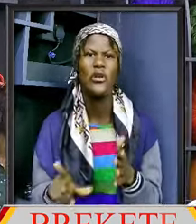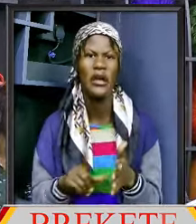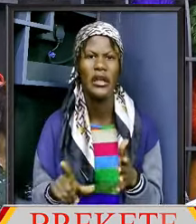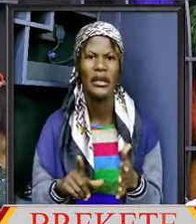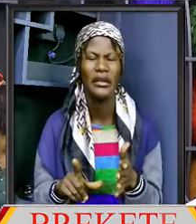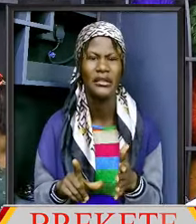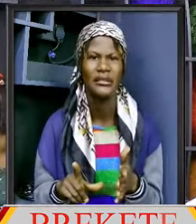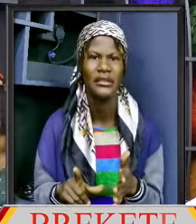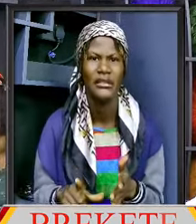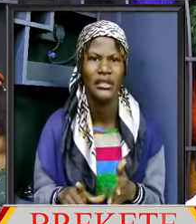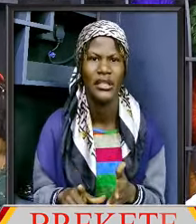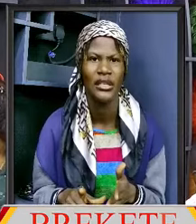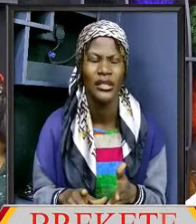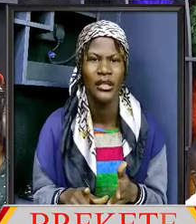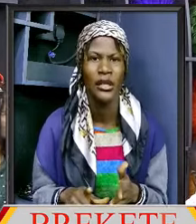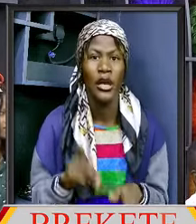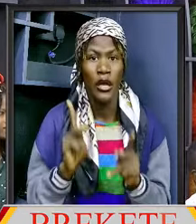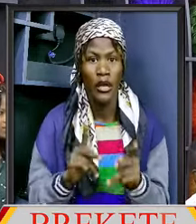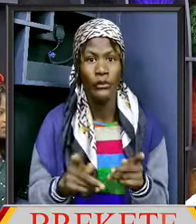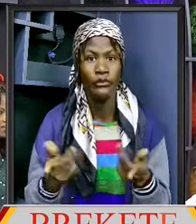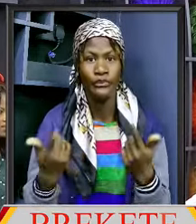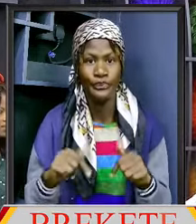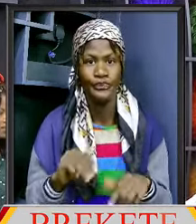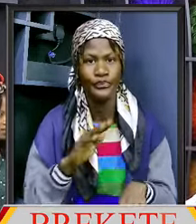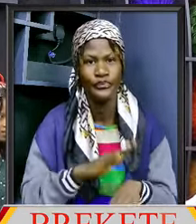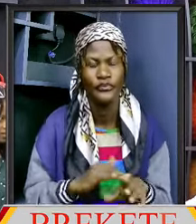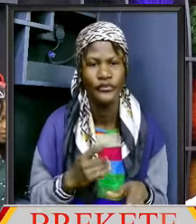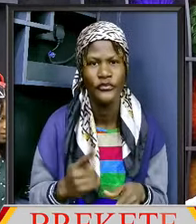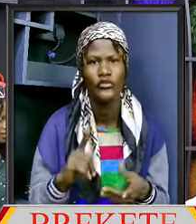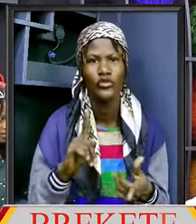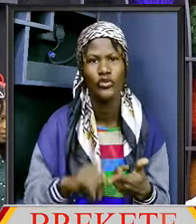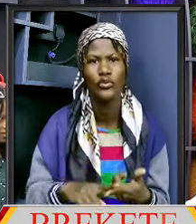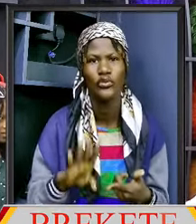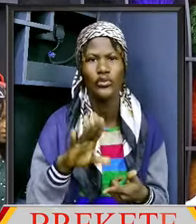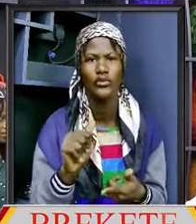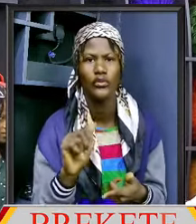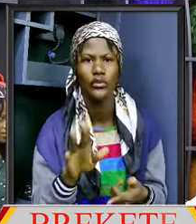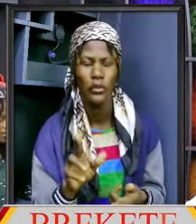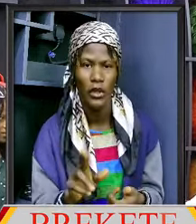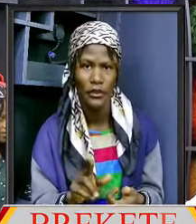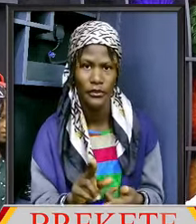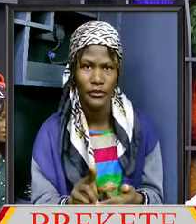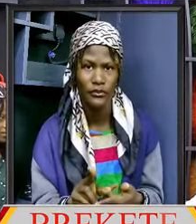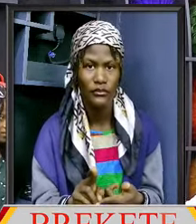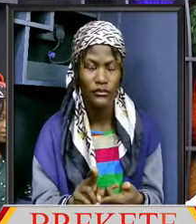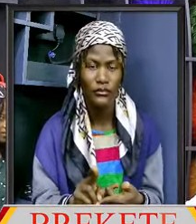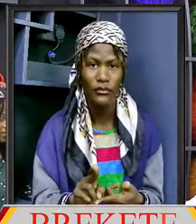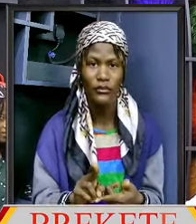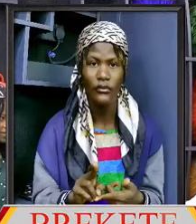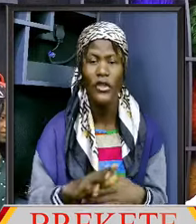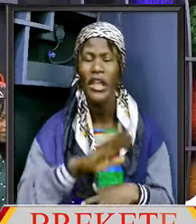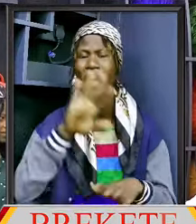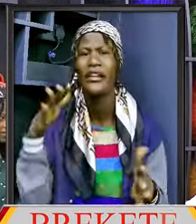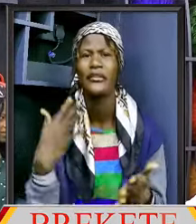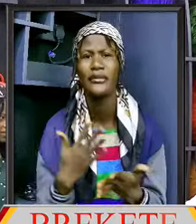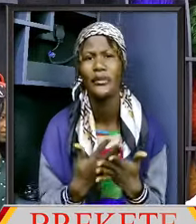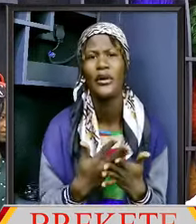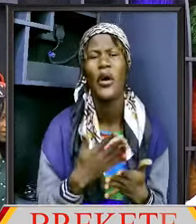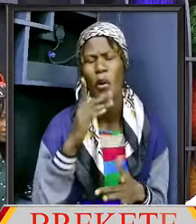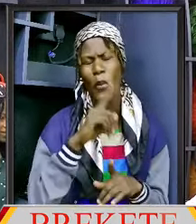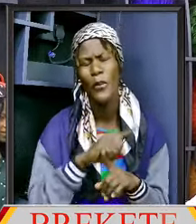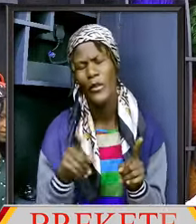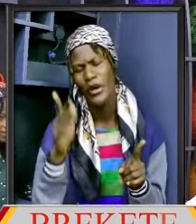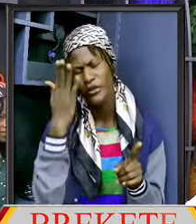where in the win? They call them to bar. Hi. So he there everywhere. But why like the one where they happen